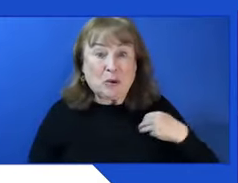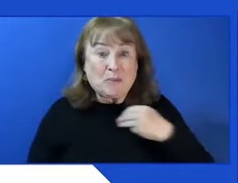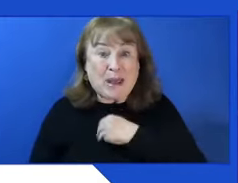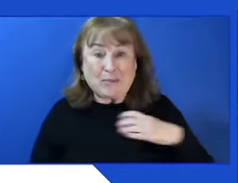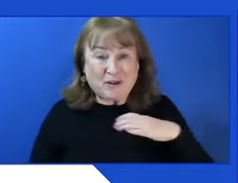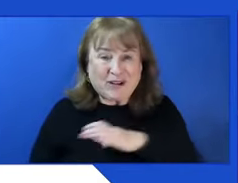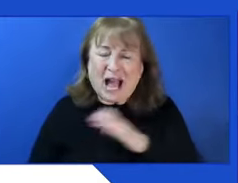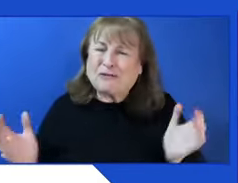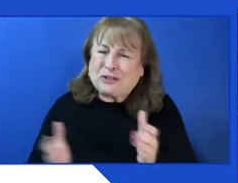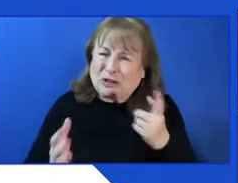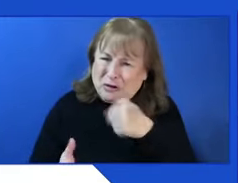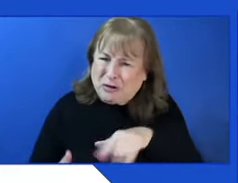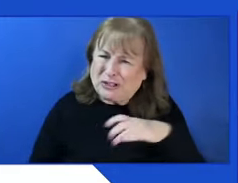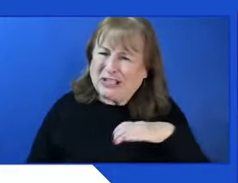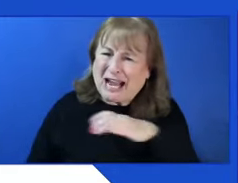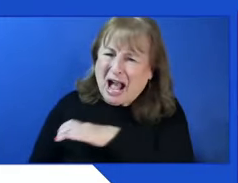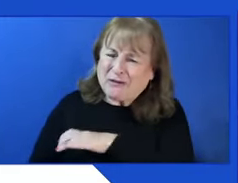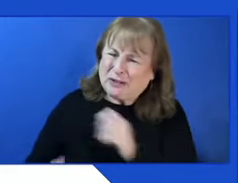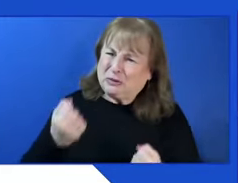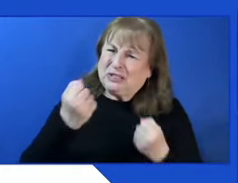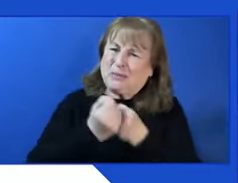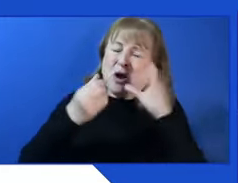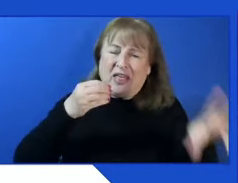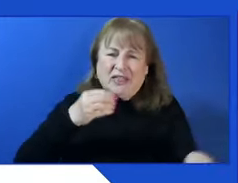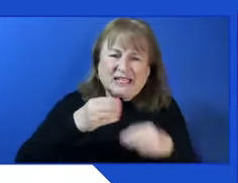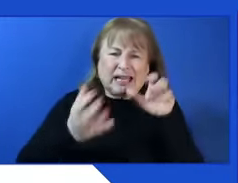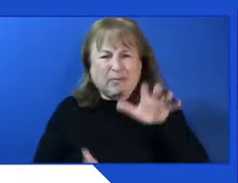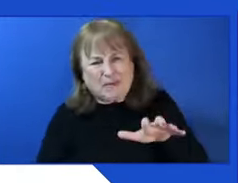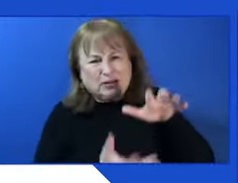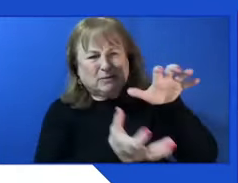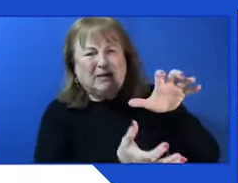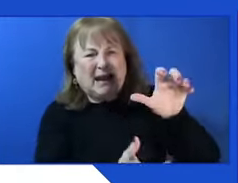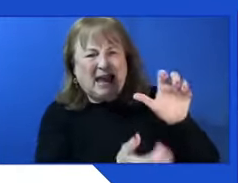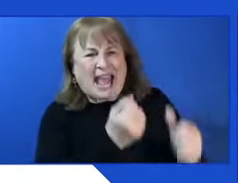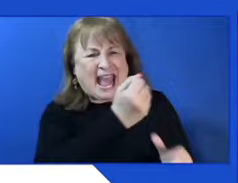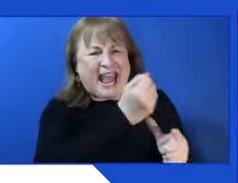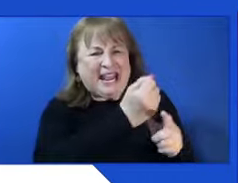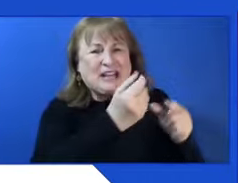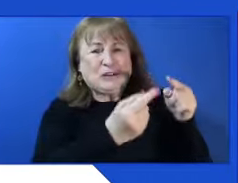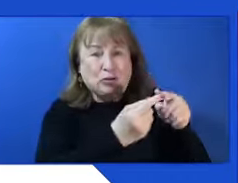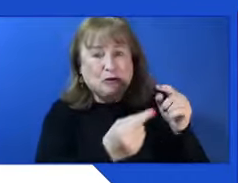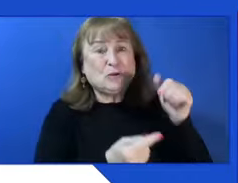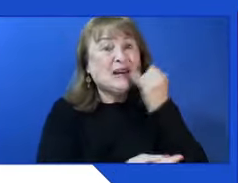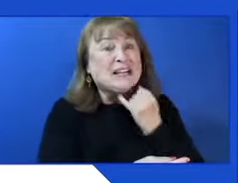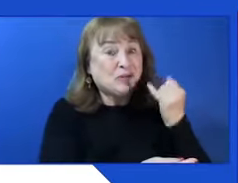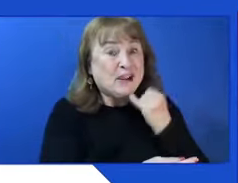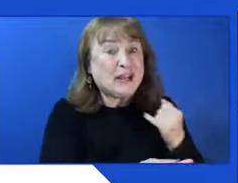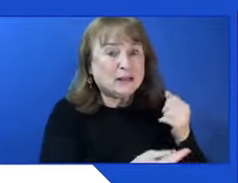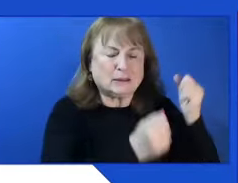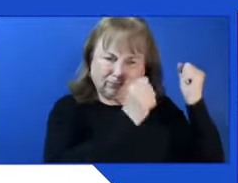urge them to support the supplemental package of aid to Israel.